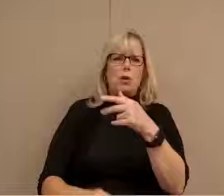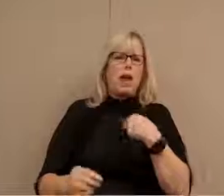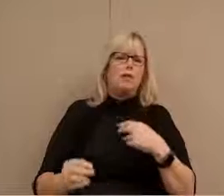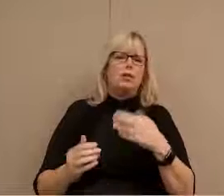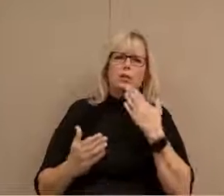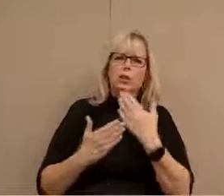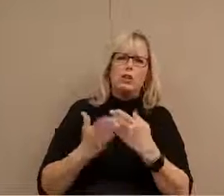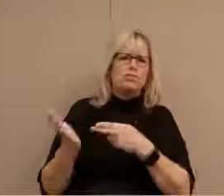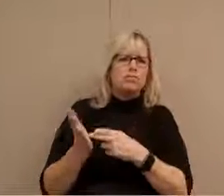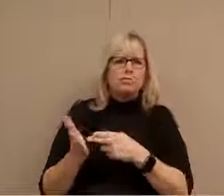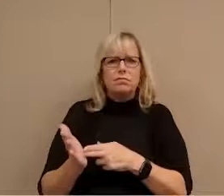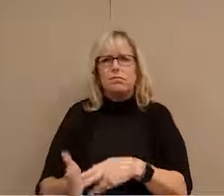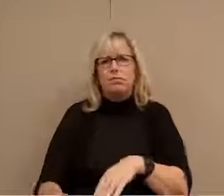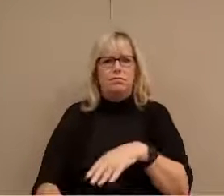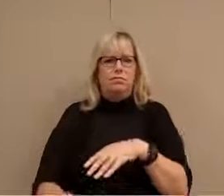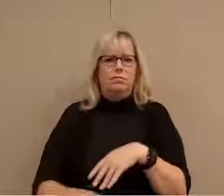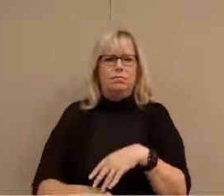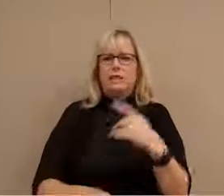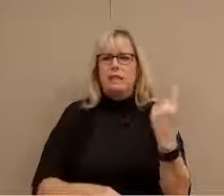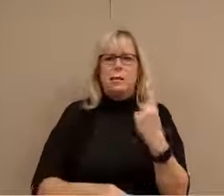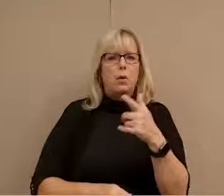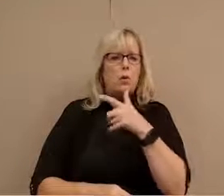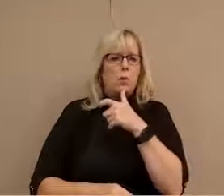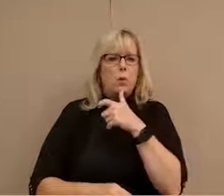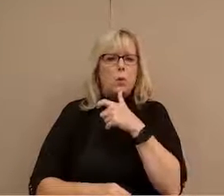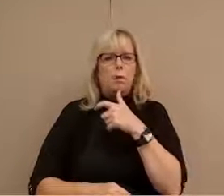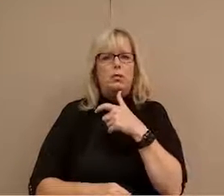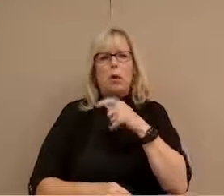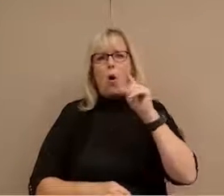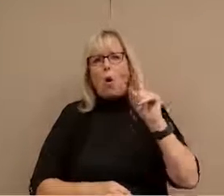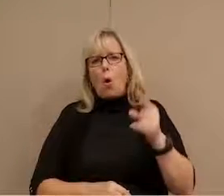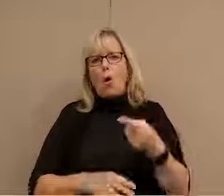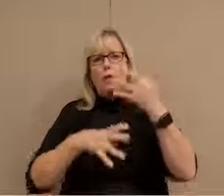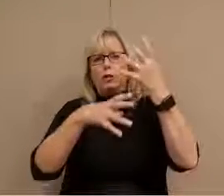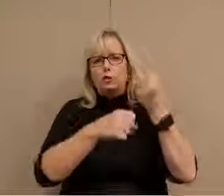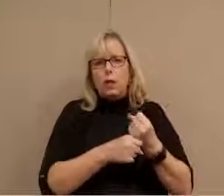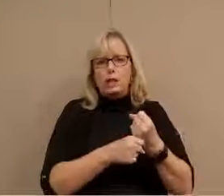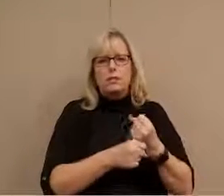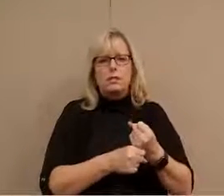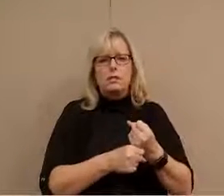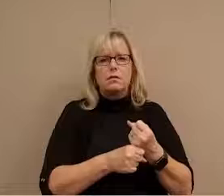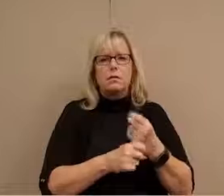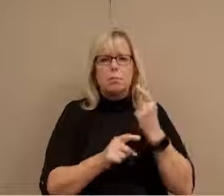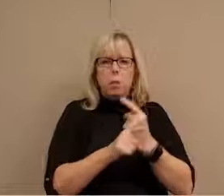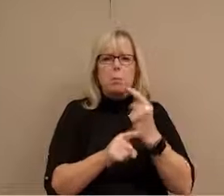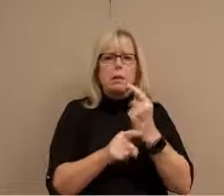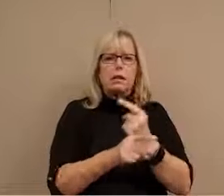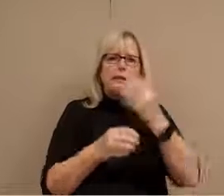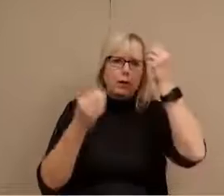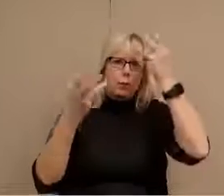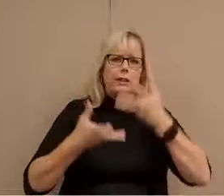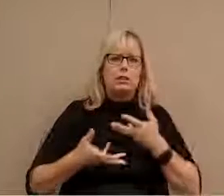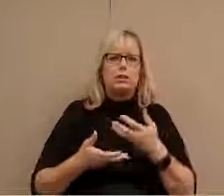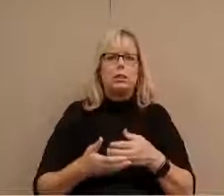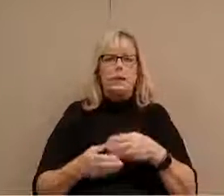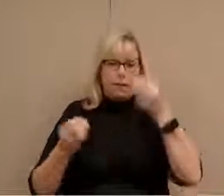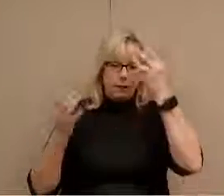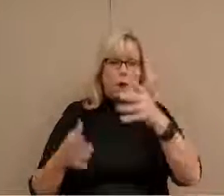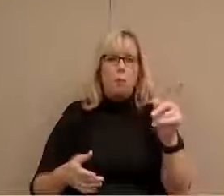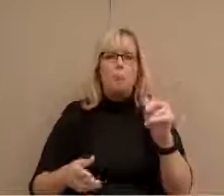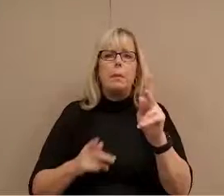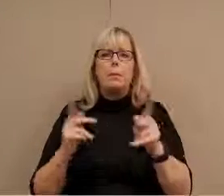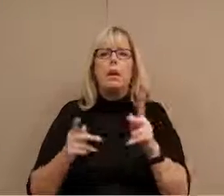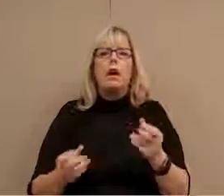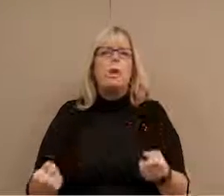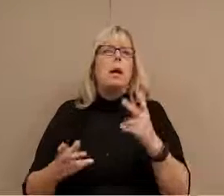and certainly somebody that only trusts the best of information. If you can tell people,